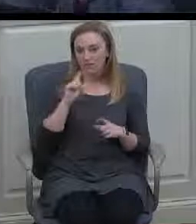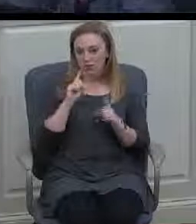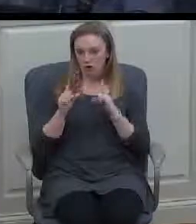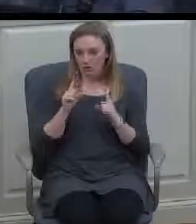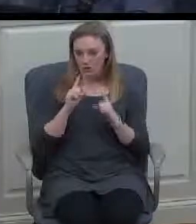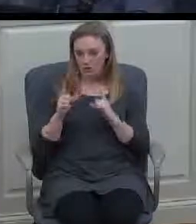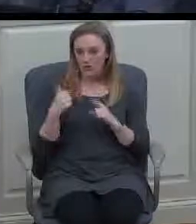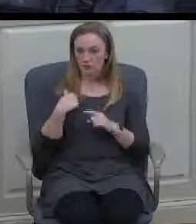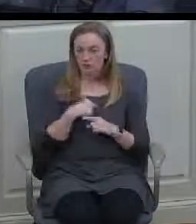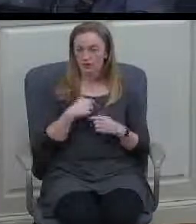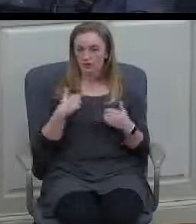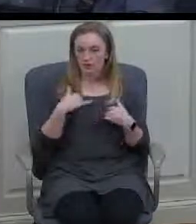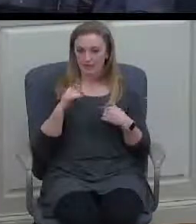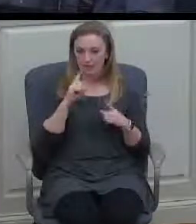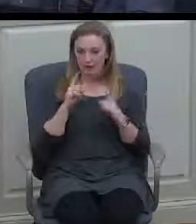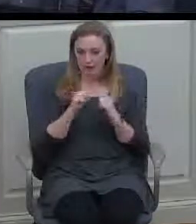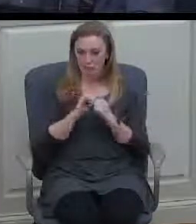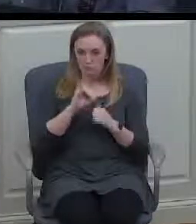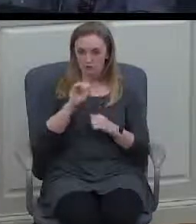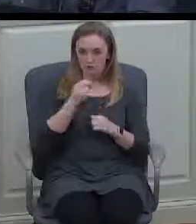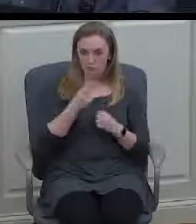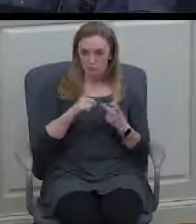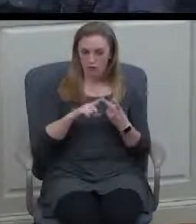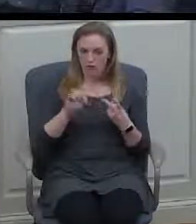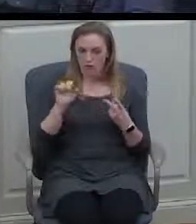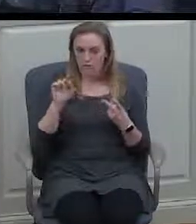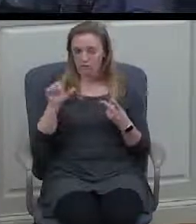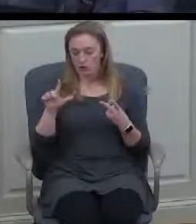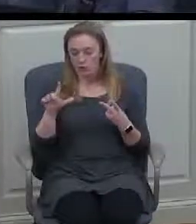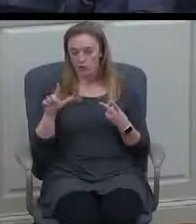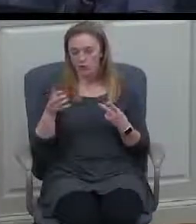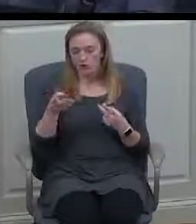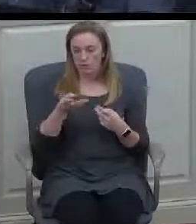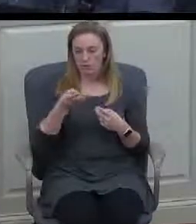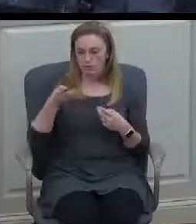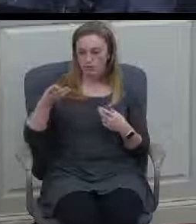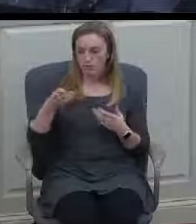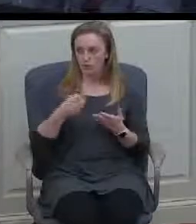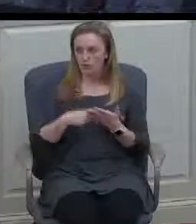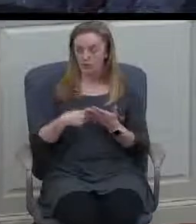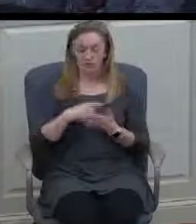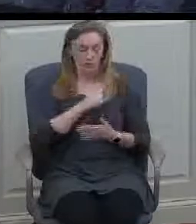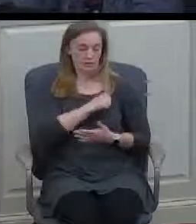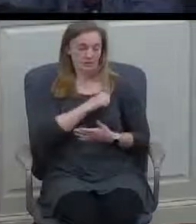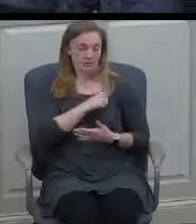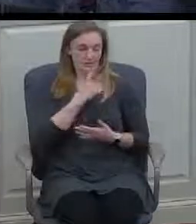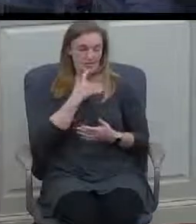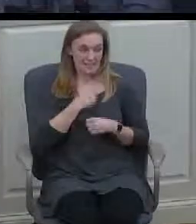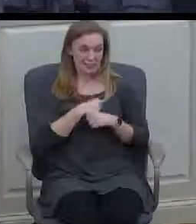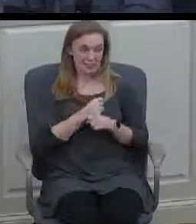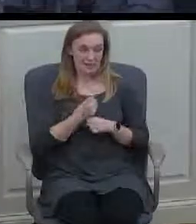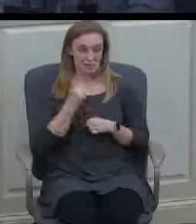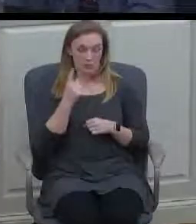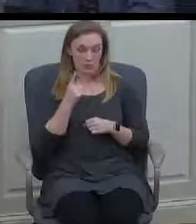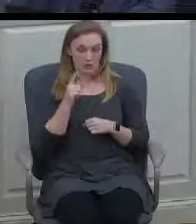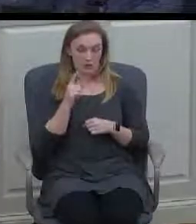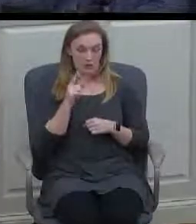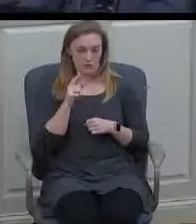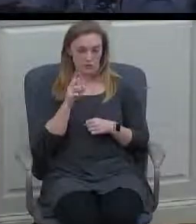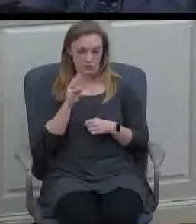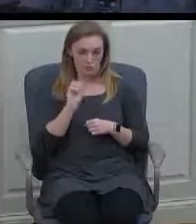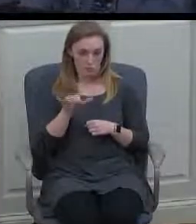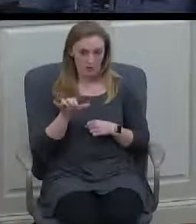those conversations with Josh and Earl, and And make them certainly one lane like Main Street's what I'd like to